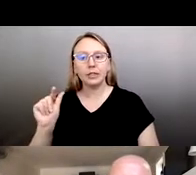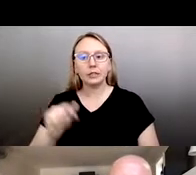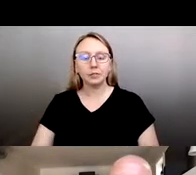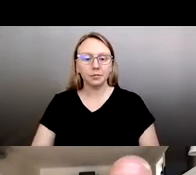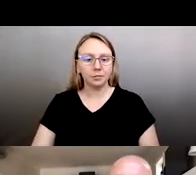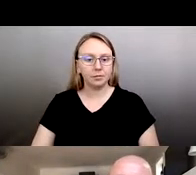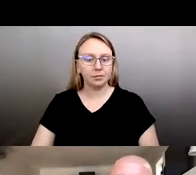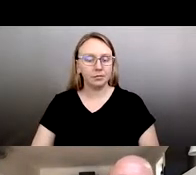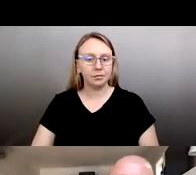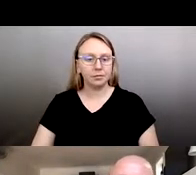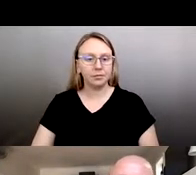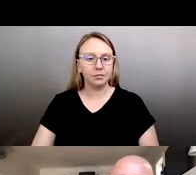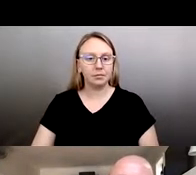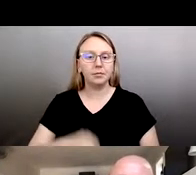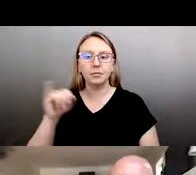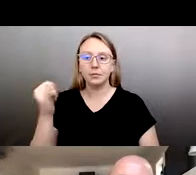Jim Nutt.